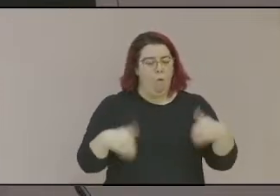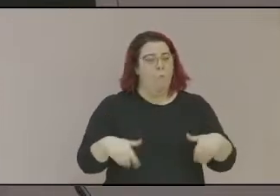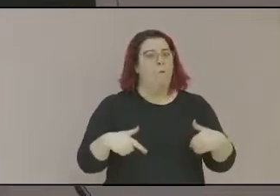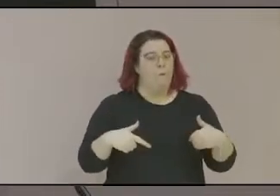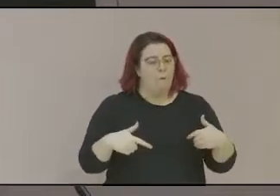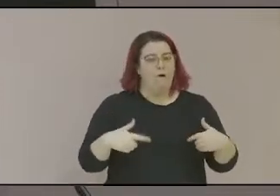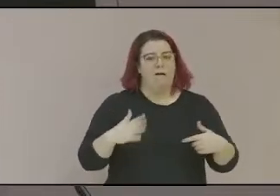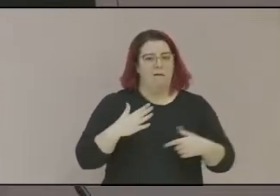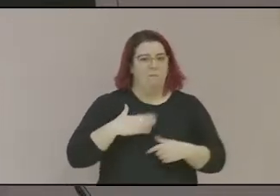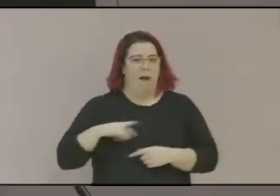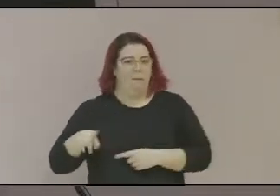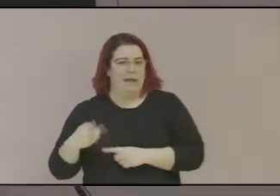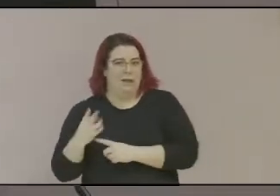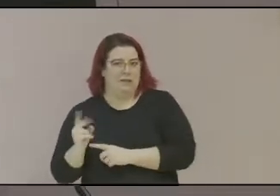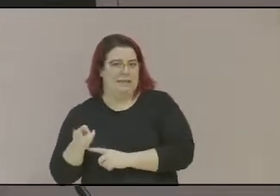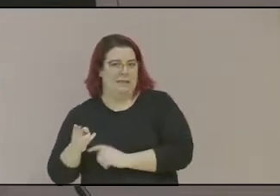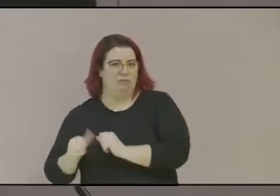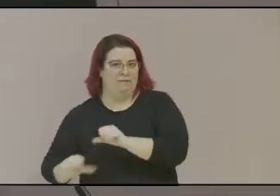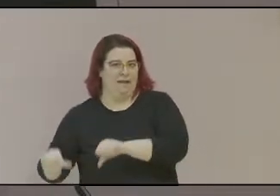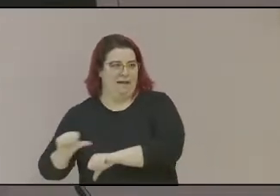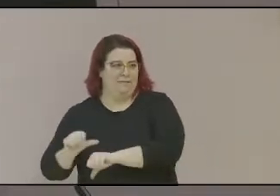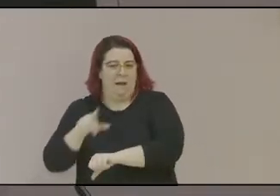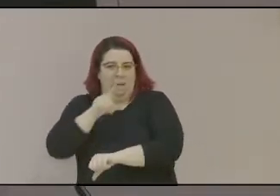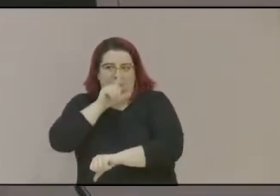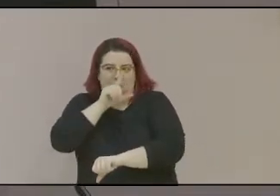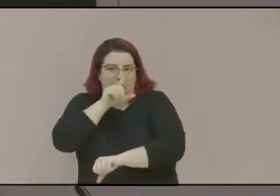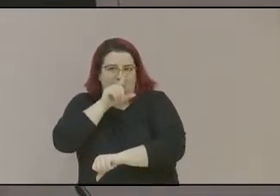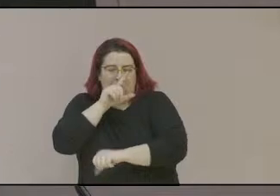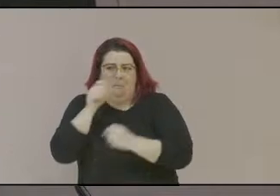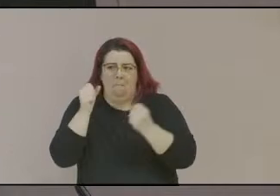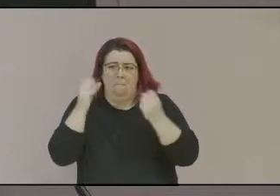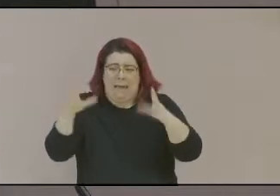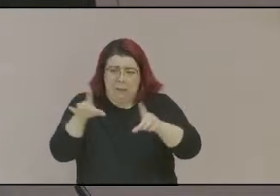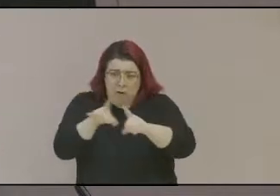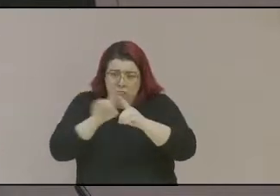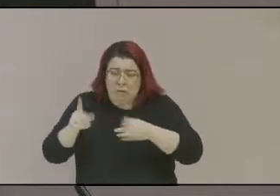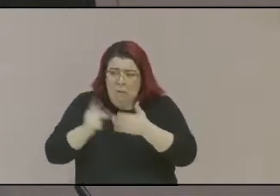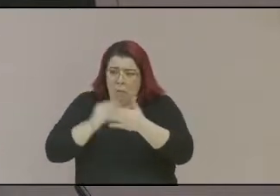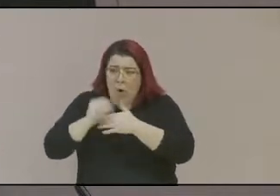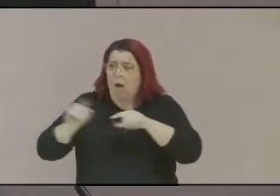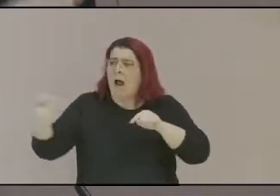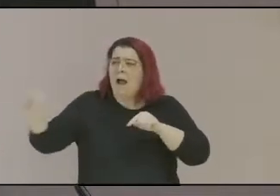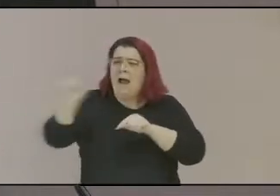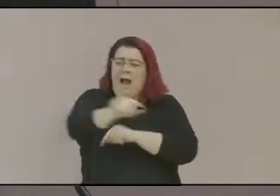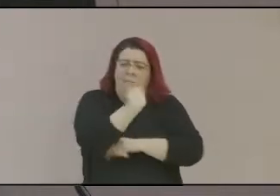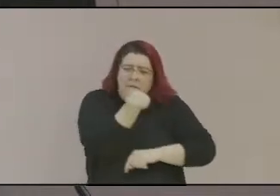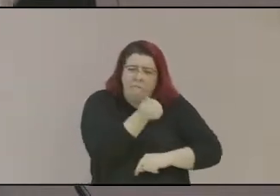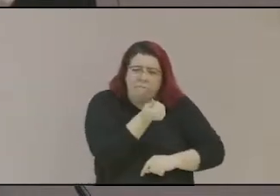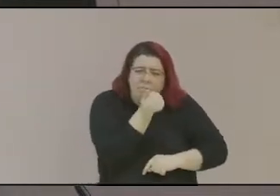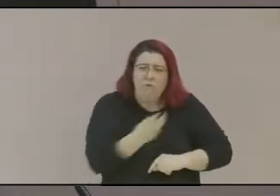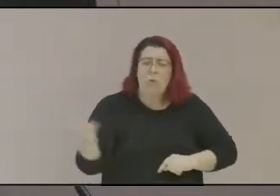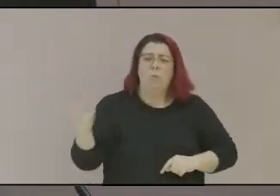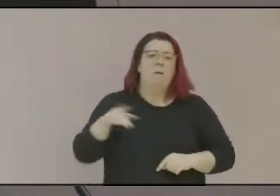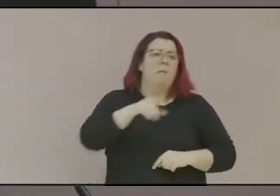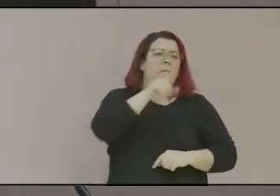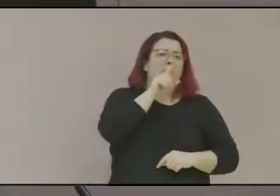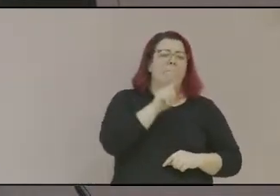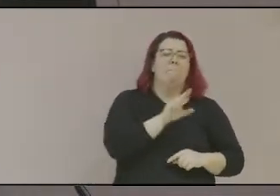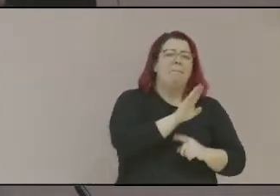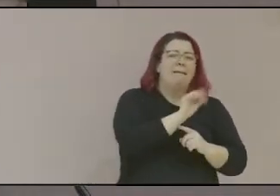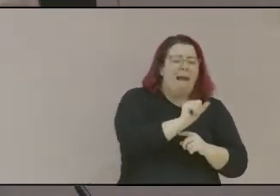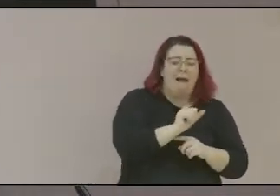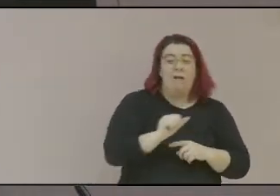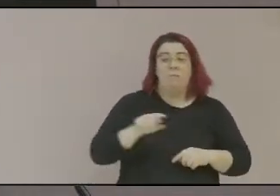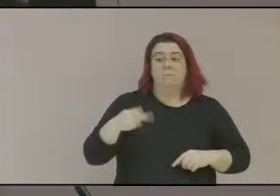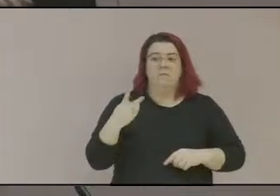Science. There aren't very many degree-granting History of Science and Technology programs, whether it's at the bachelor's or PhD level.